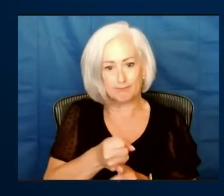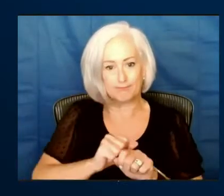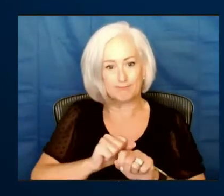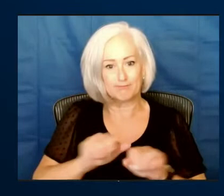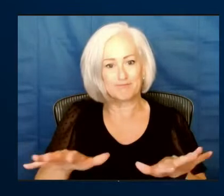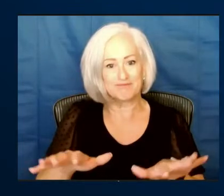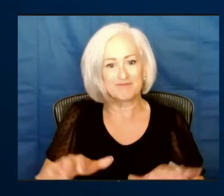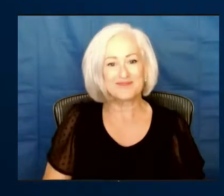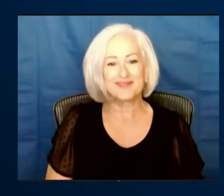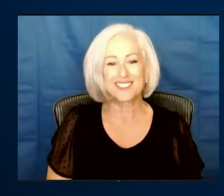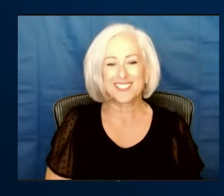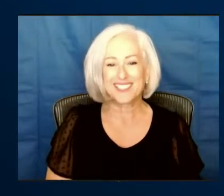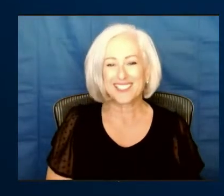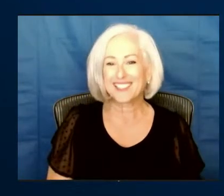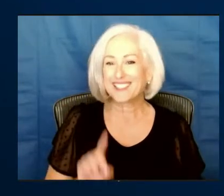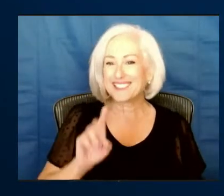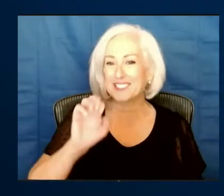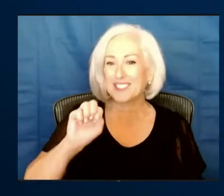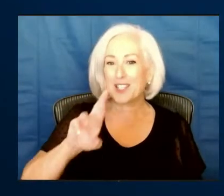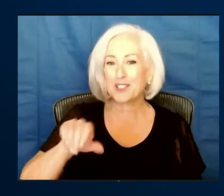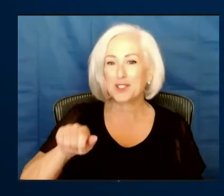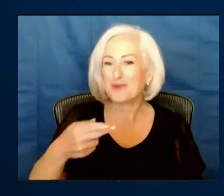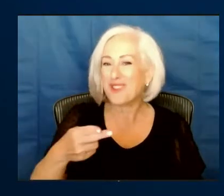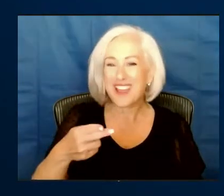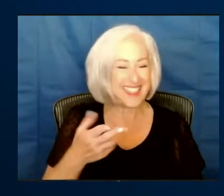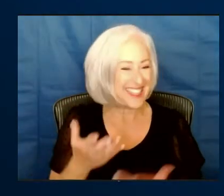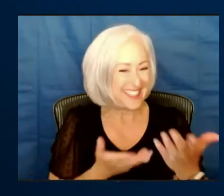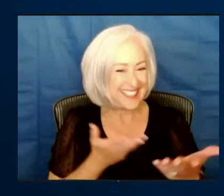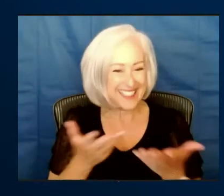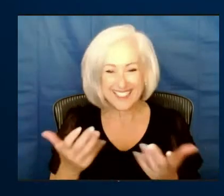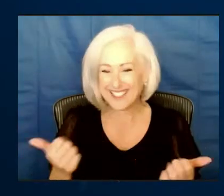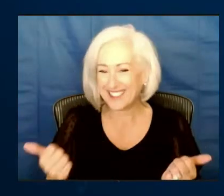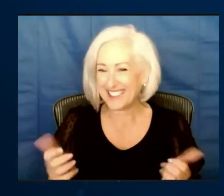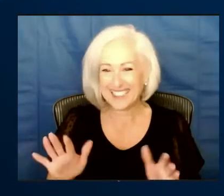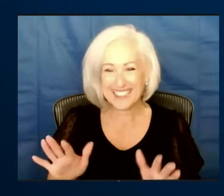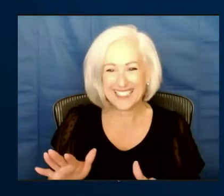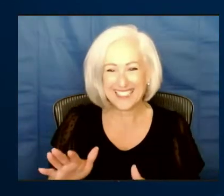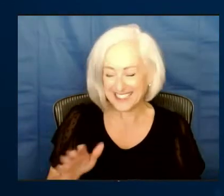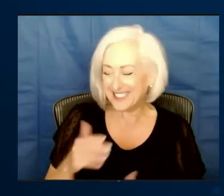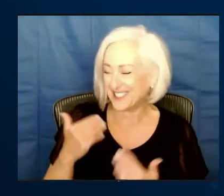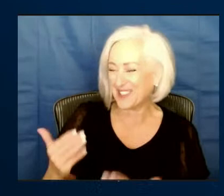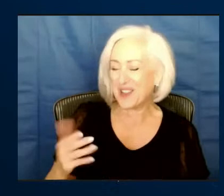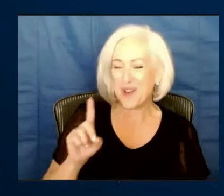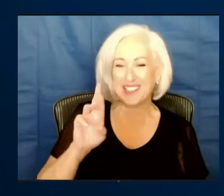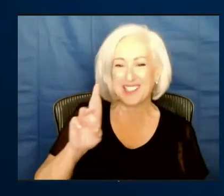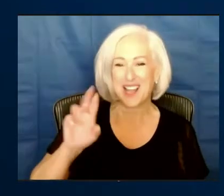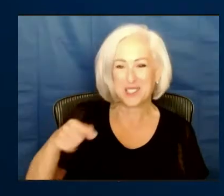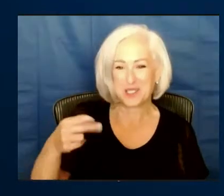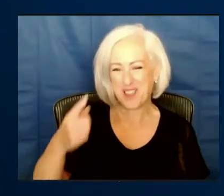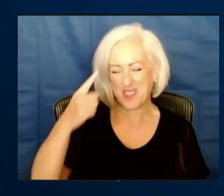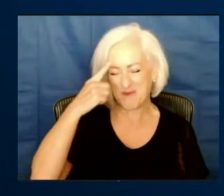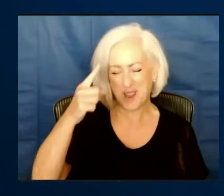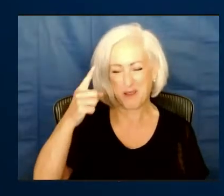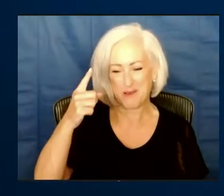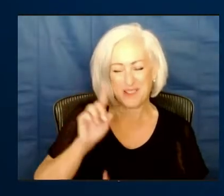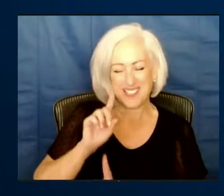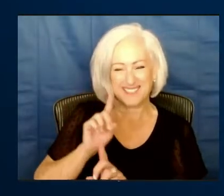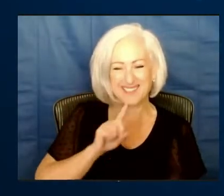Go ahead, Dr. Smith. I think. Or Dr. Monks. Yeah. Go ahead, Dr. Smith. I think we're probably going to have similar